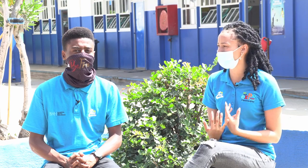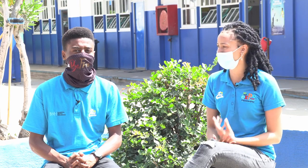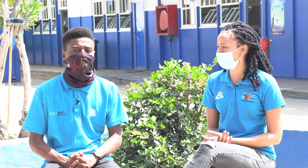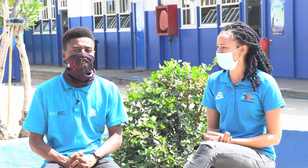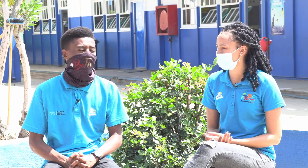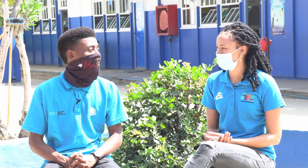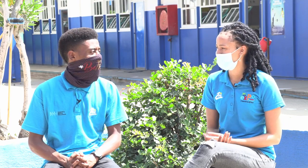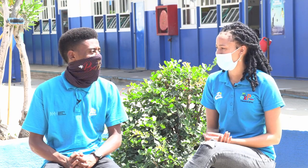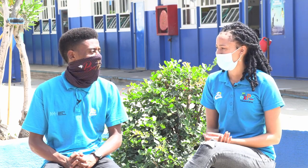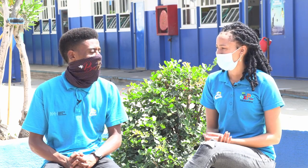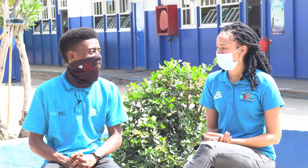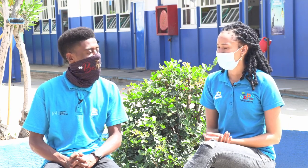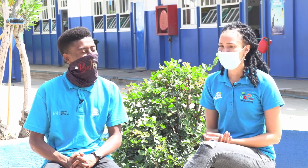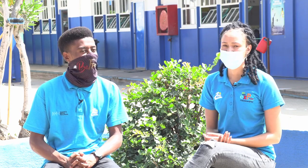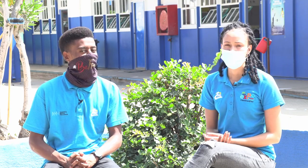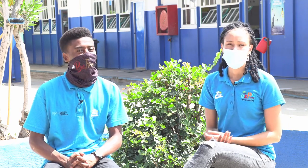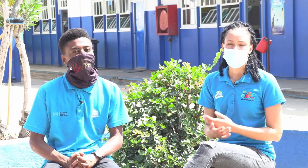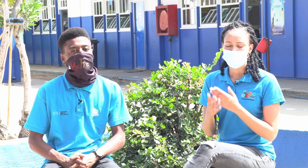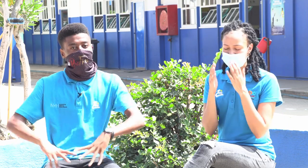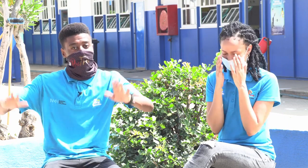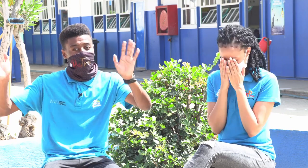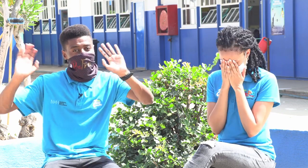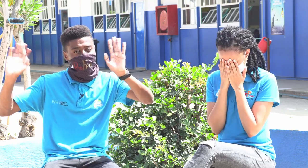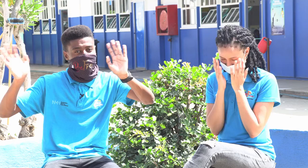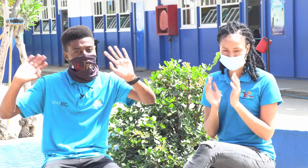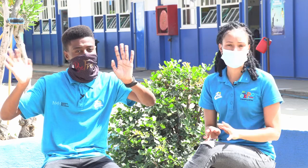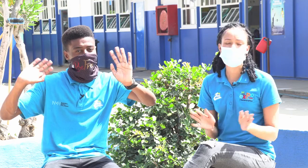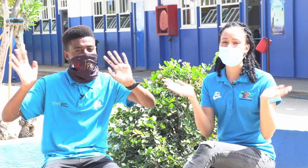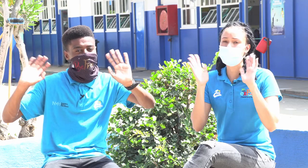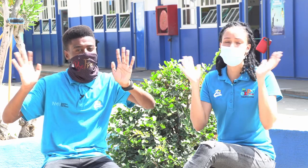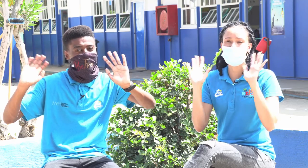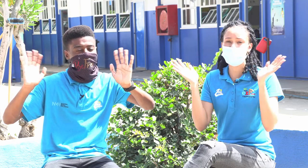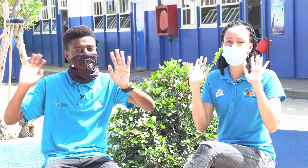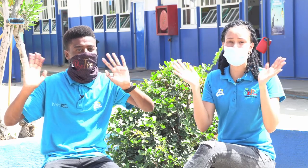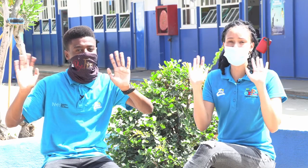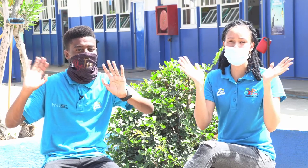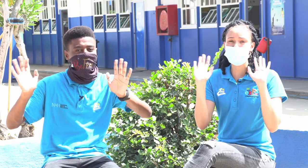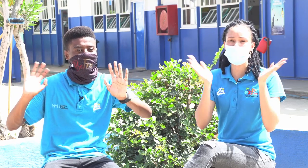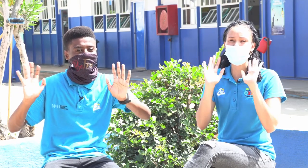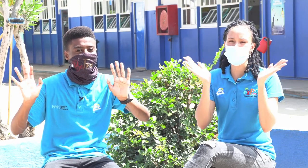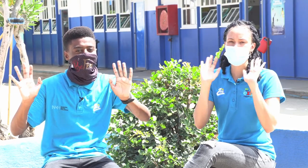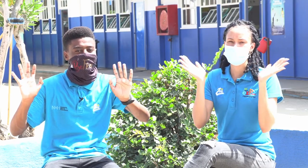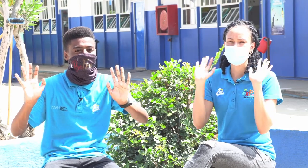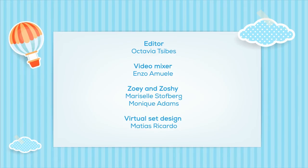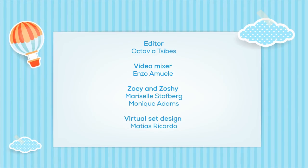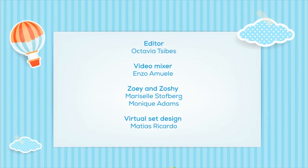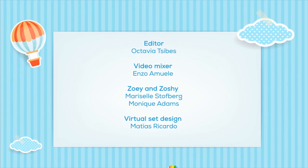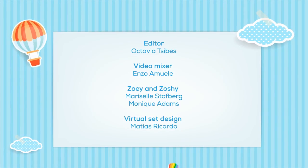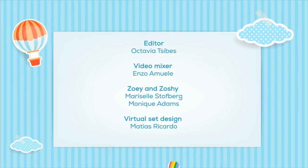So we have to go now? Okay, we have to go. Let's say bye to our friends. Oh. Bye, friends. Bye, friends. Love you.